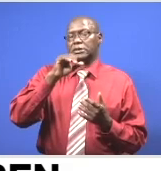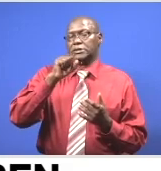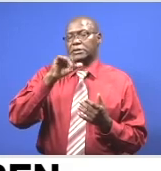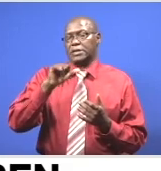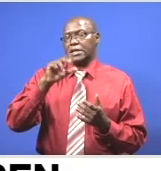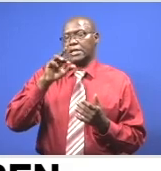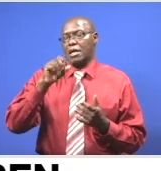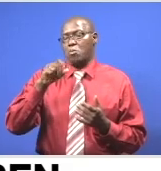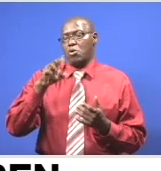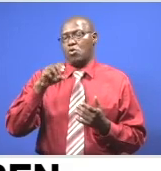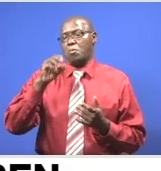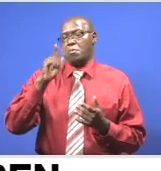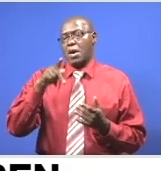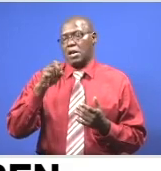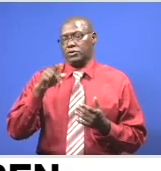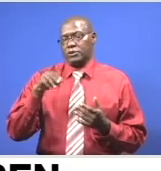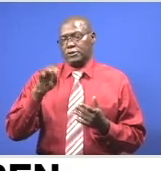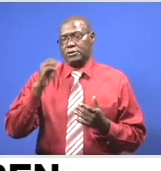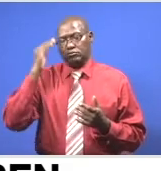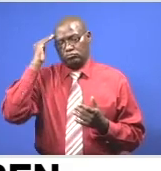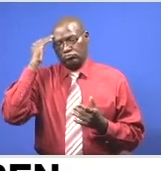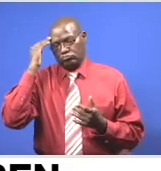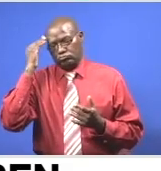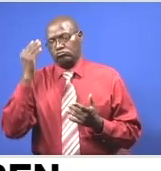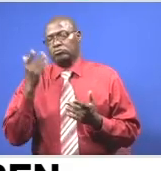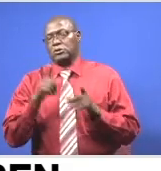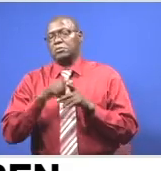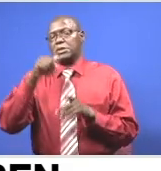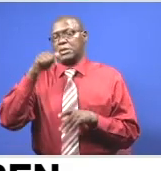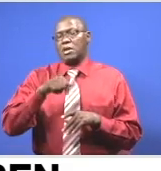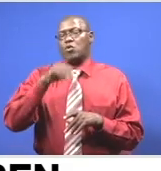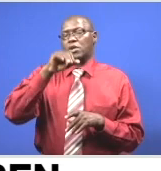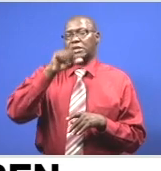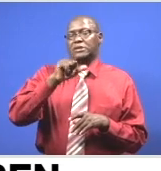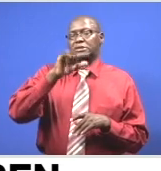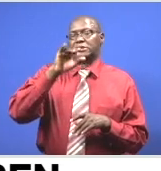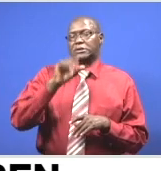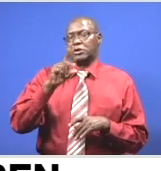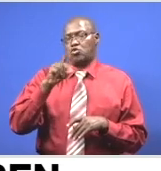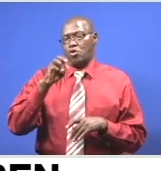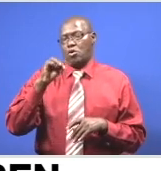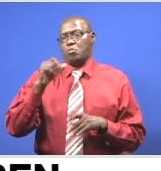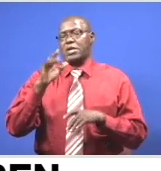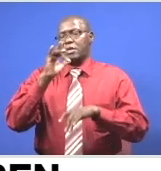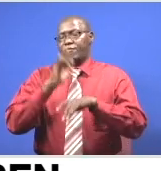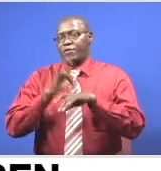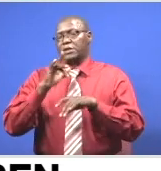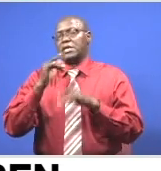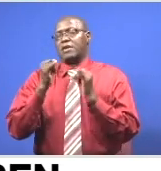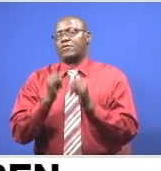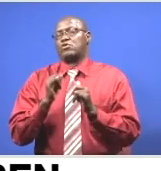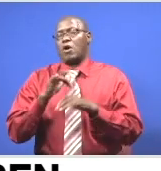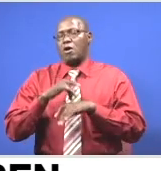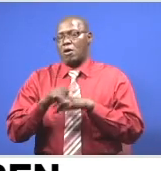effectively managed to promote an active and fulfilling life. Because both conditions affect individuals so early in life, seeking